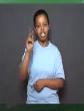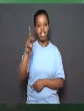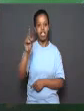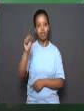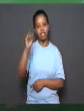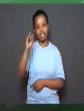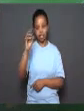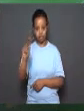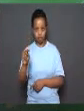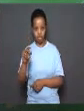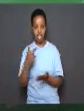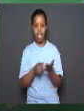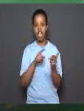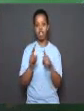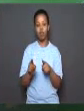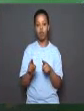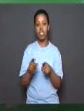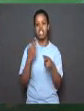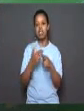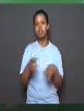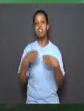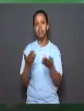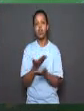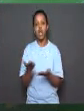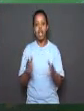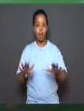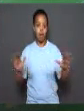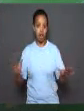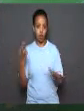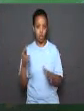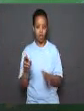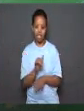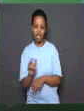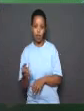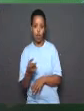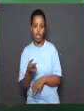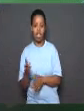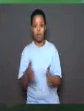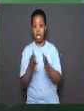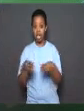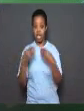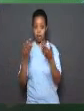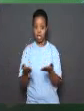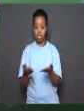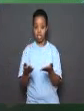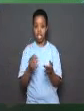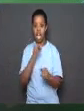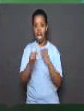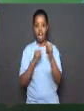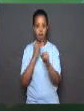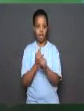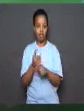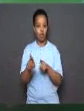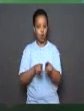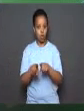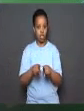to regulate the naming of enzymes, the International Commission on Enzymes decided